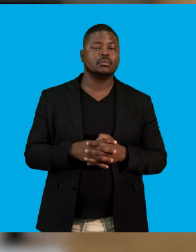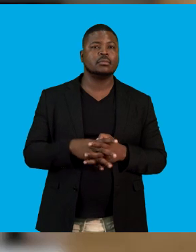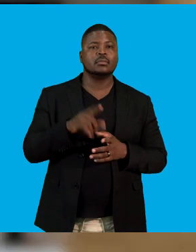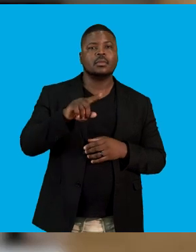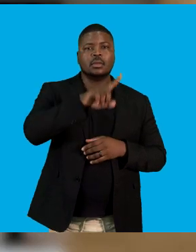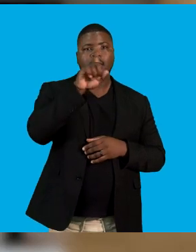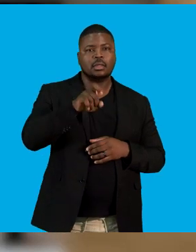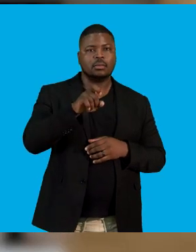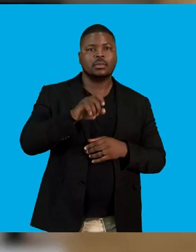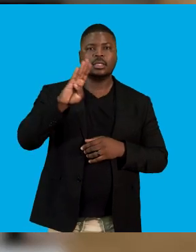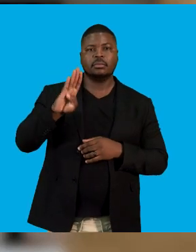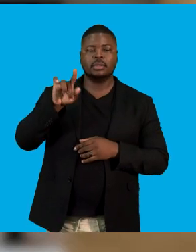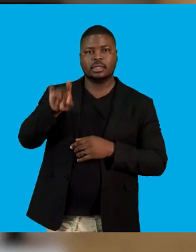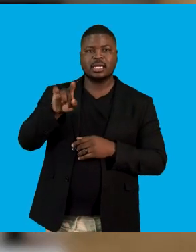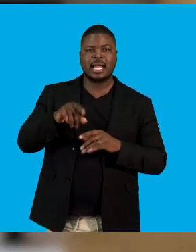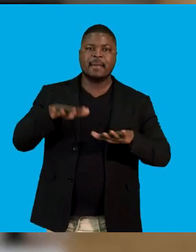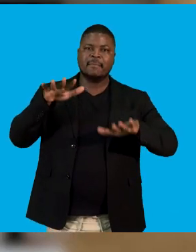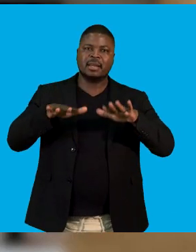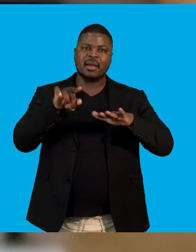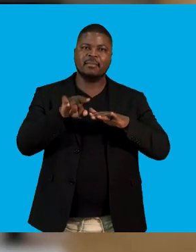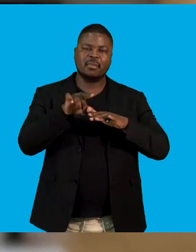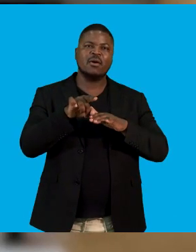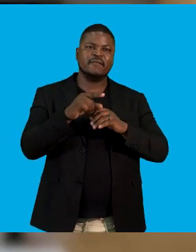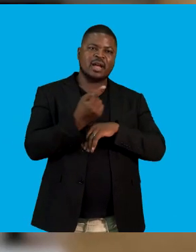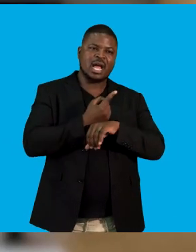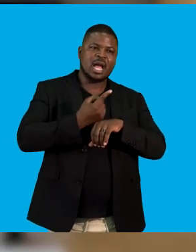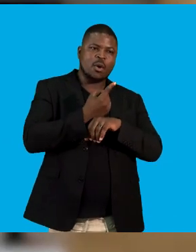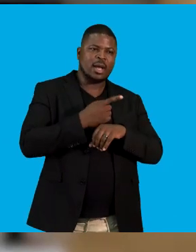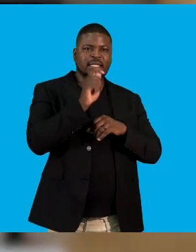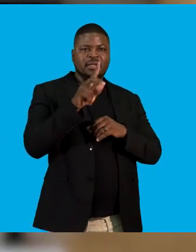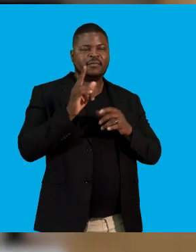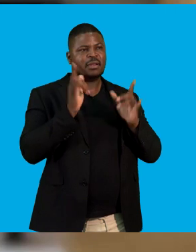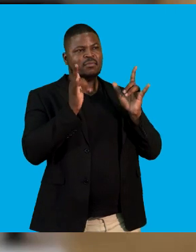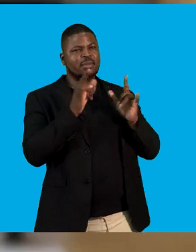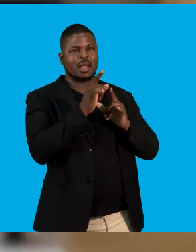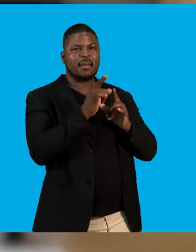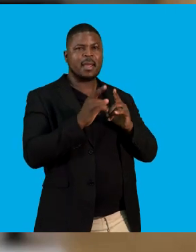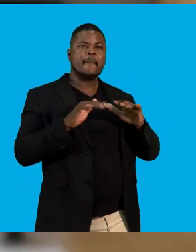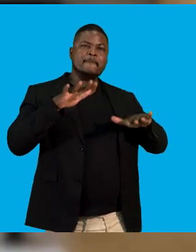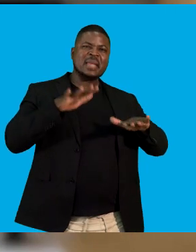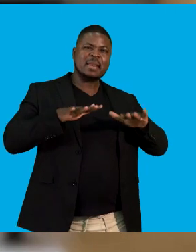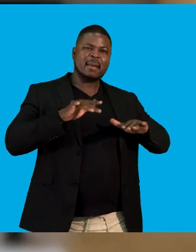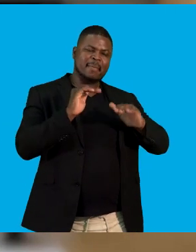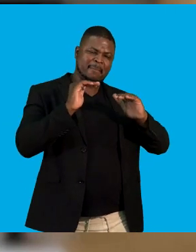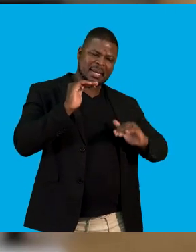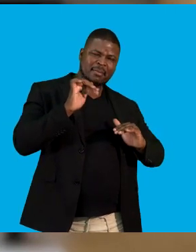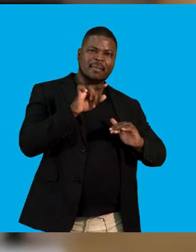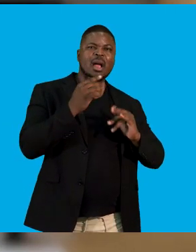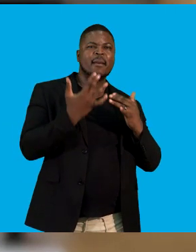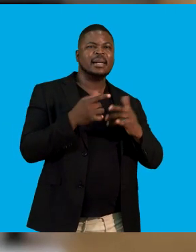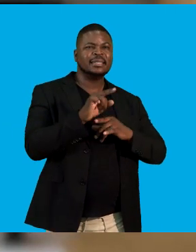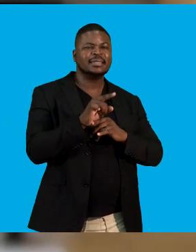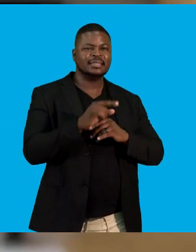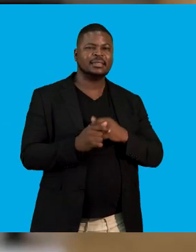Then question B says, what is the minimum number of hours spent on television? Minimum number of hours spent. So